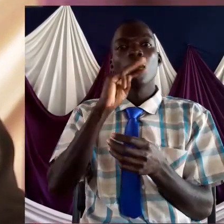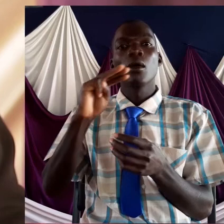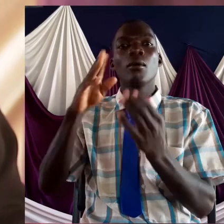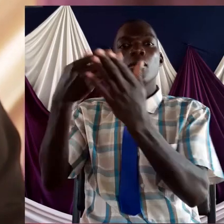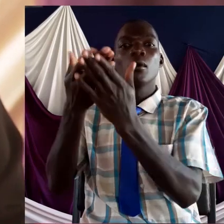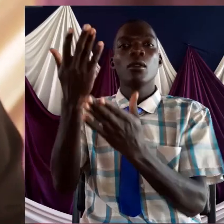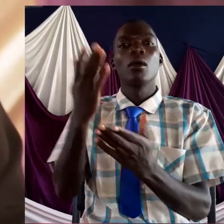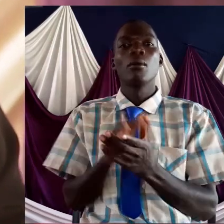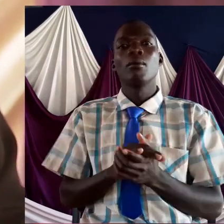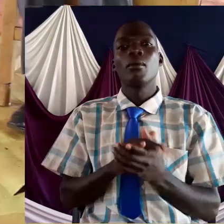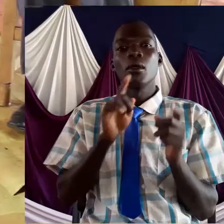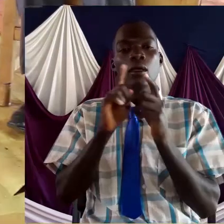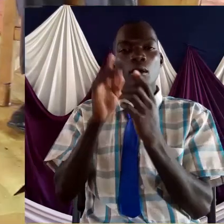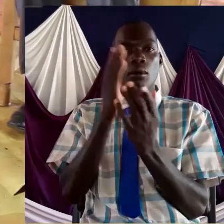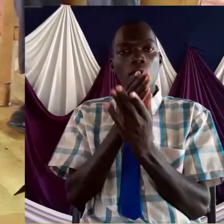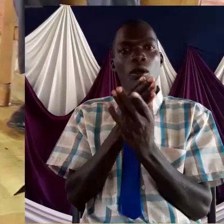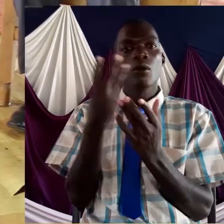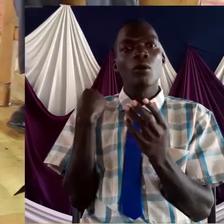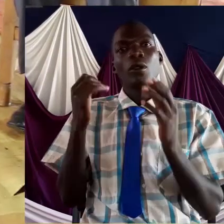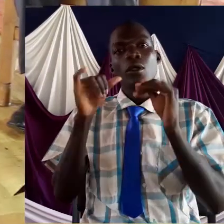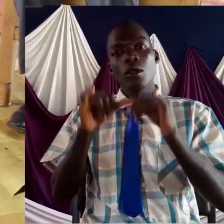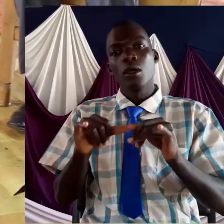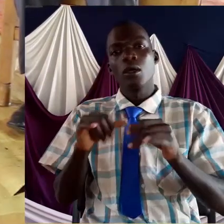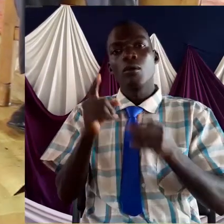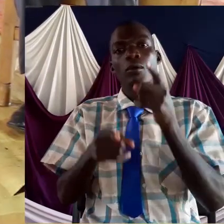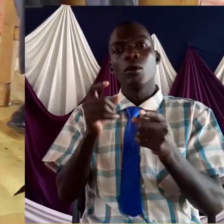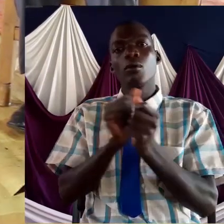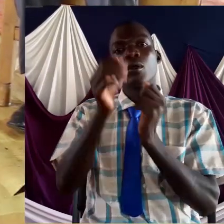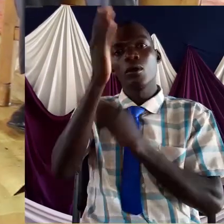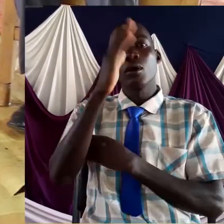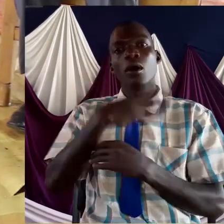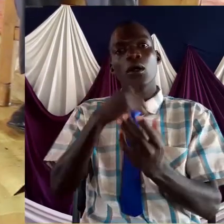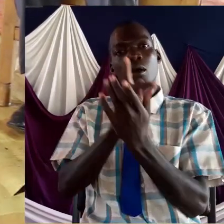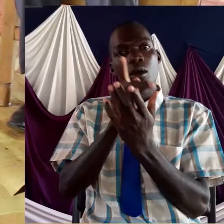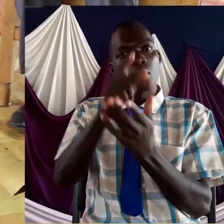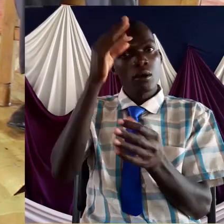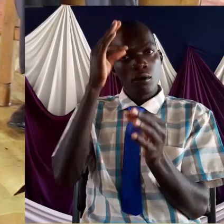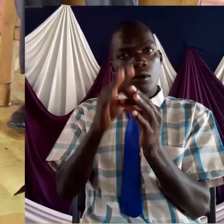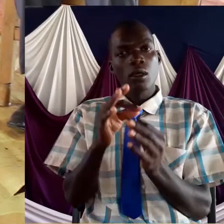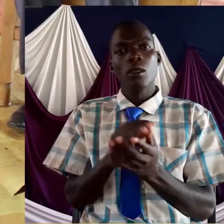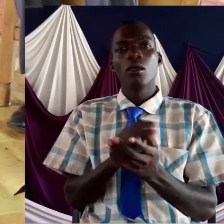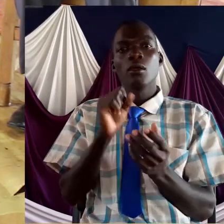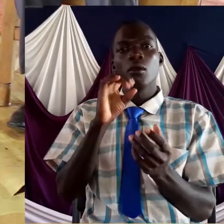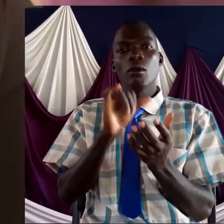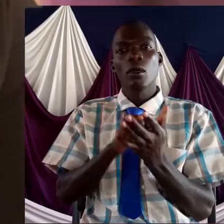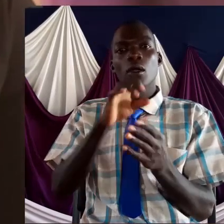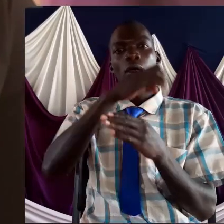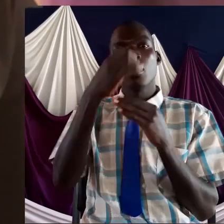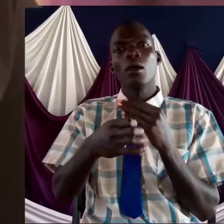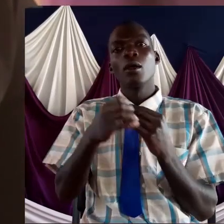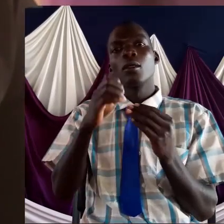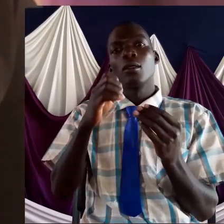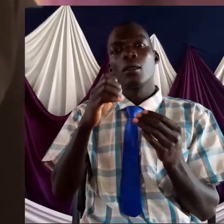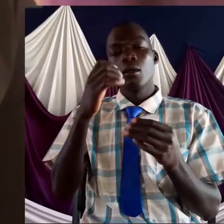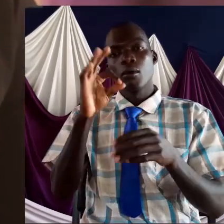reached. The question is, you are today walking with God. Are you keeping the faith so that at end of